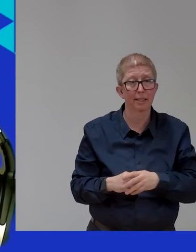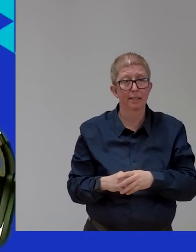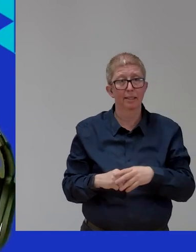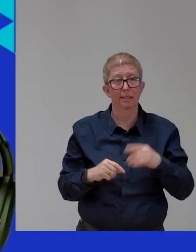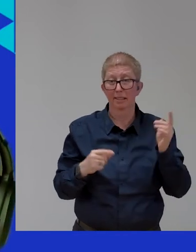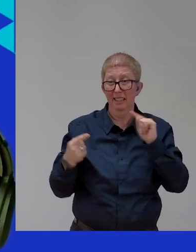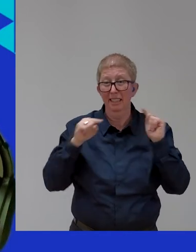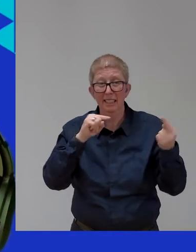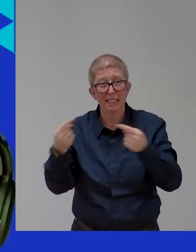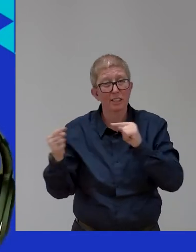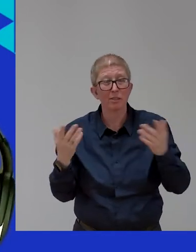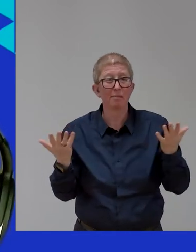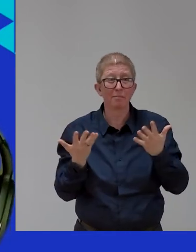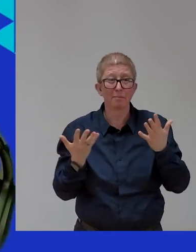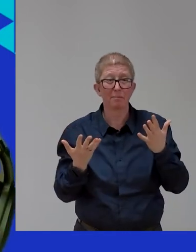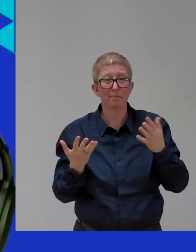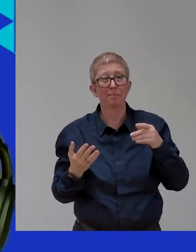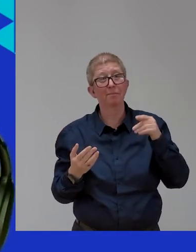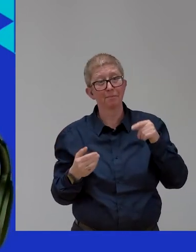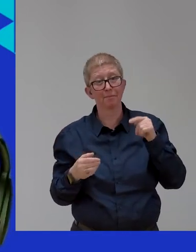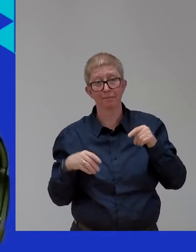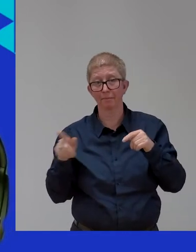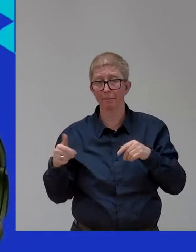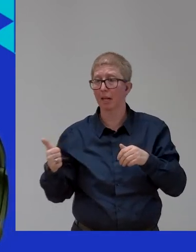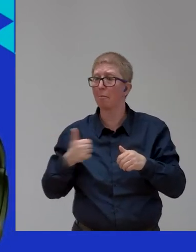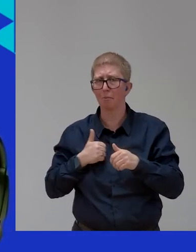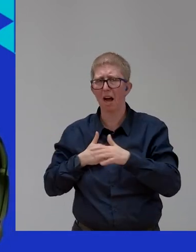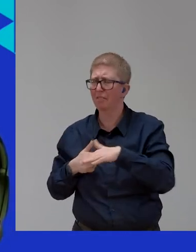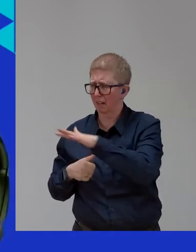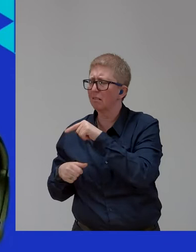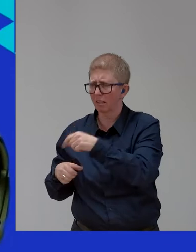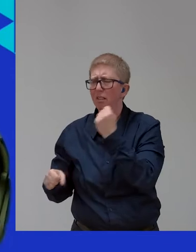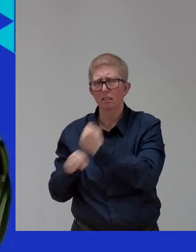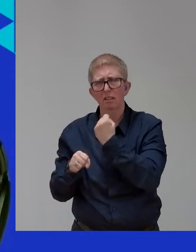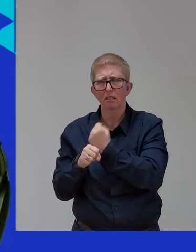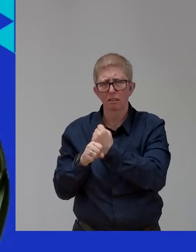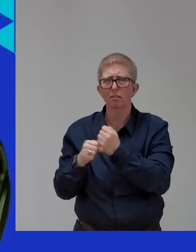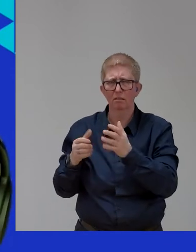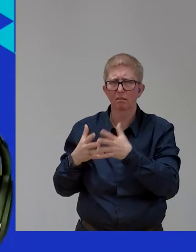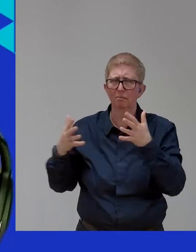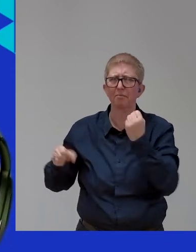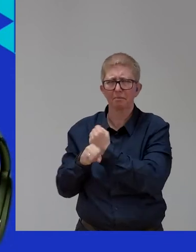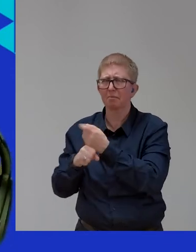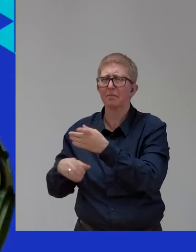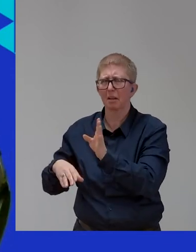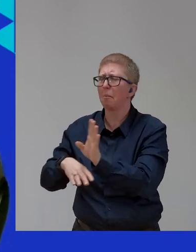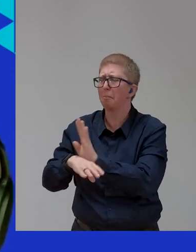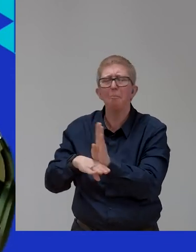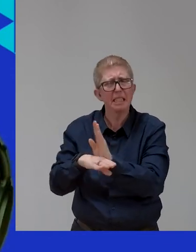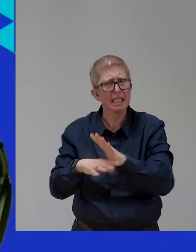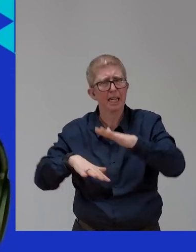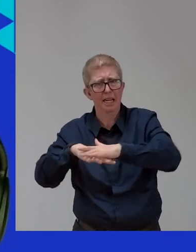workforce. We work with the private sector a lot under the ILO Global Business and Disability Network. It has national networks